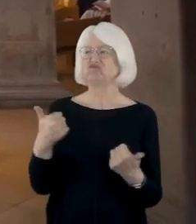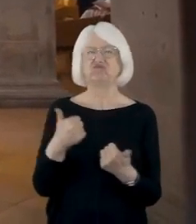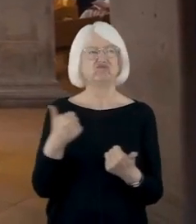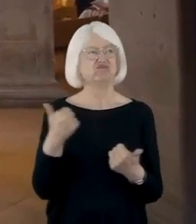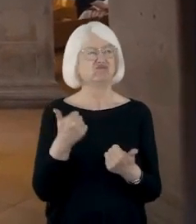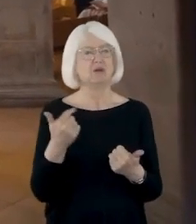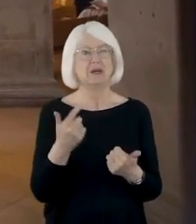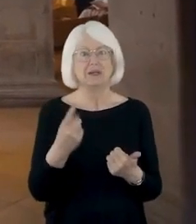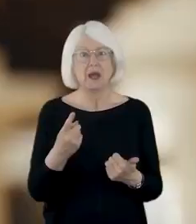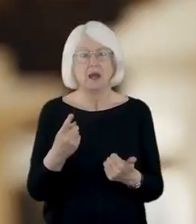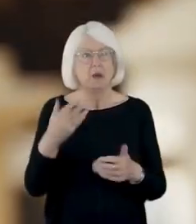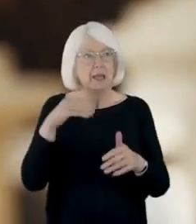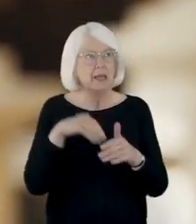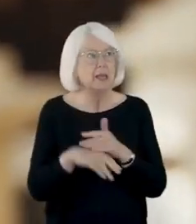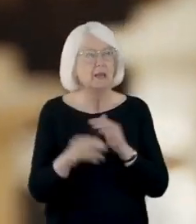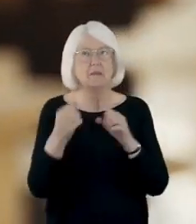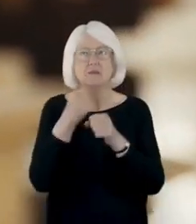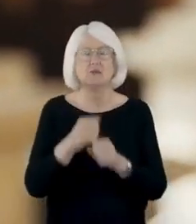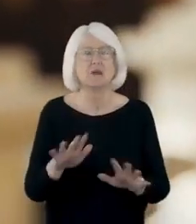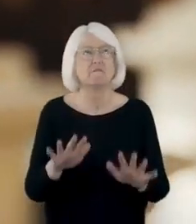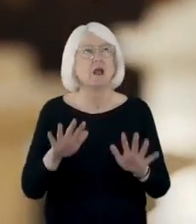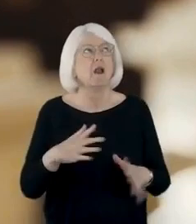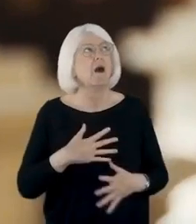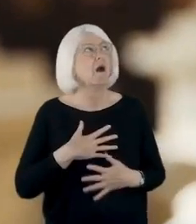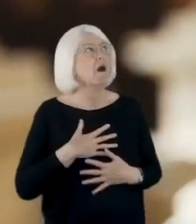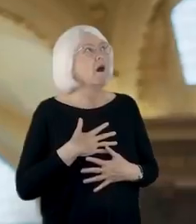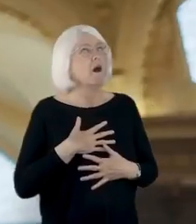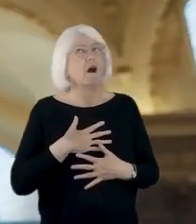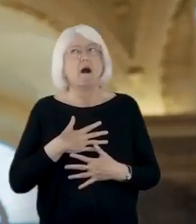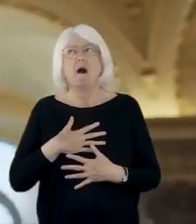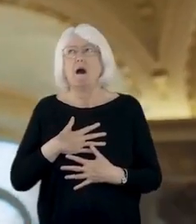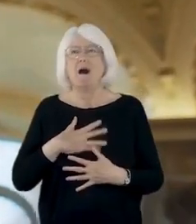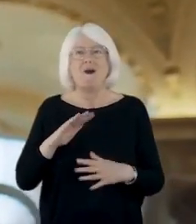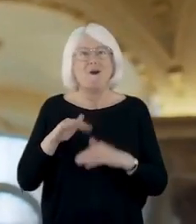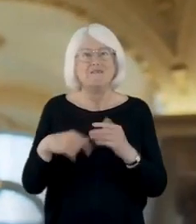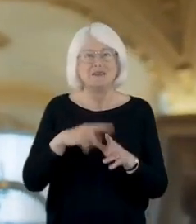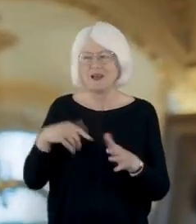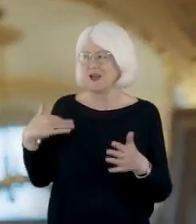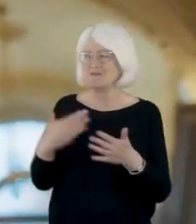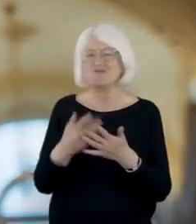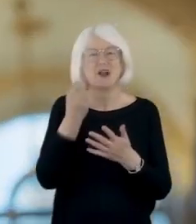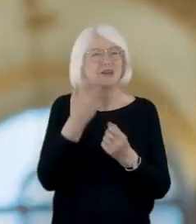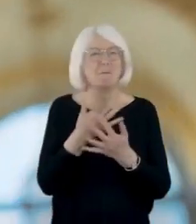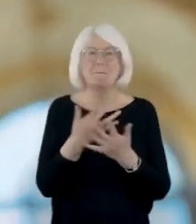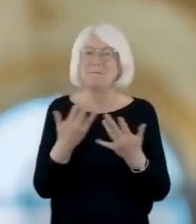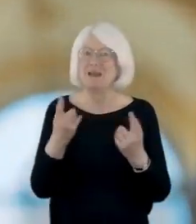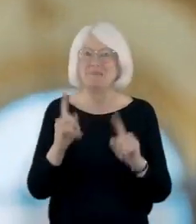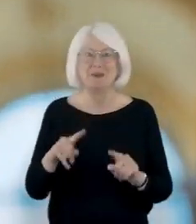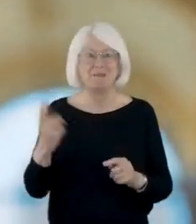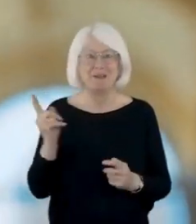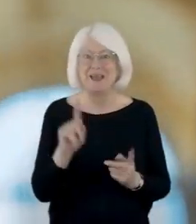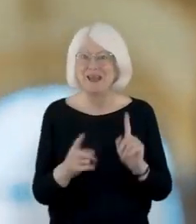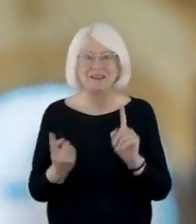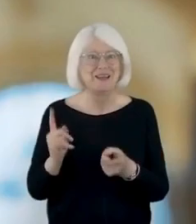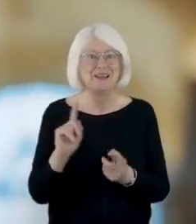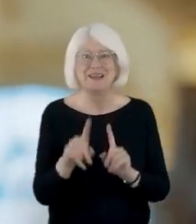foot inside. Over time, I've learnt to appreciate the joy of being one of many footsteps that cross the threshold here. Some